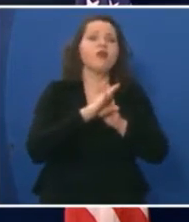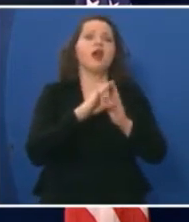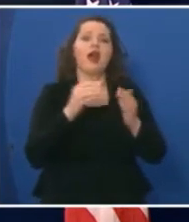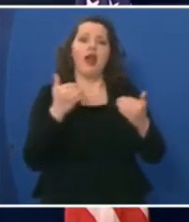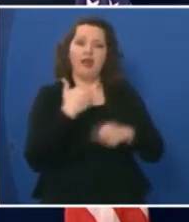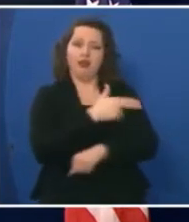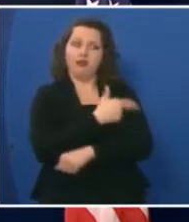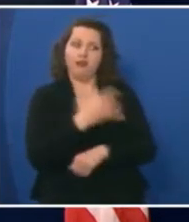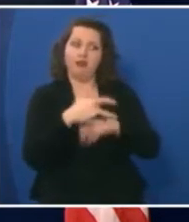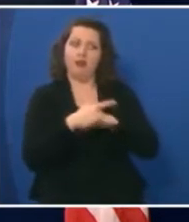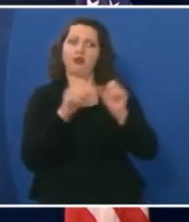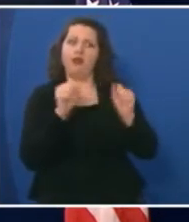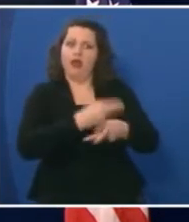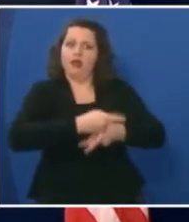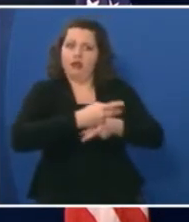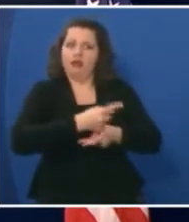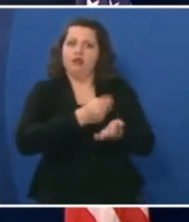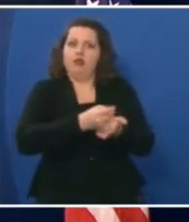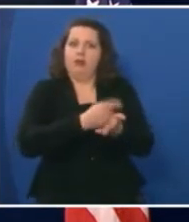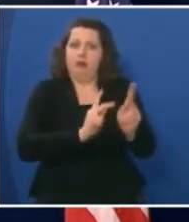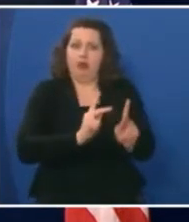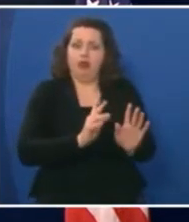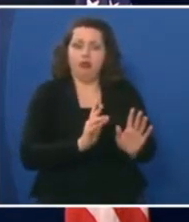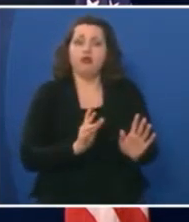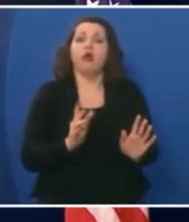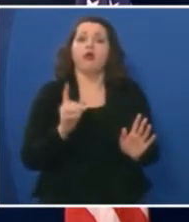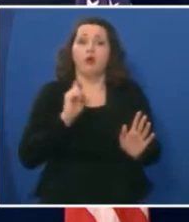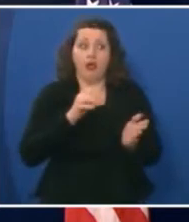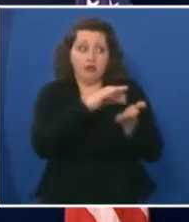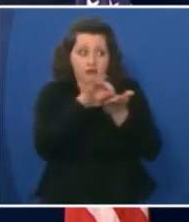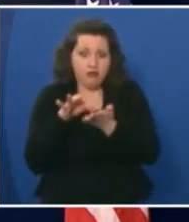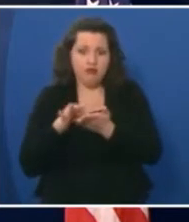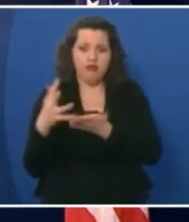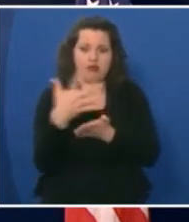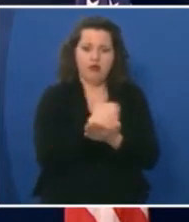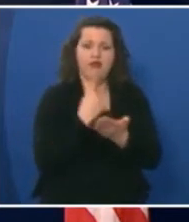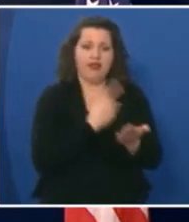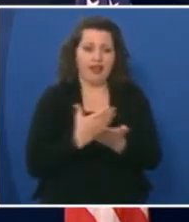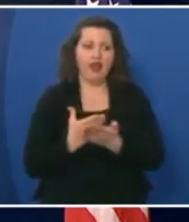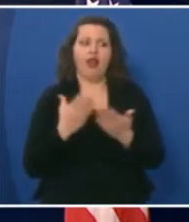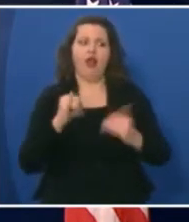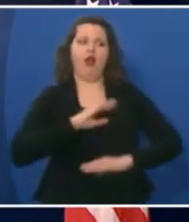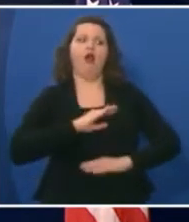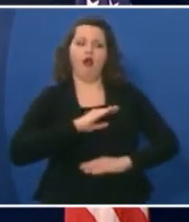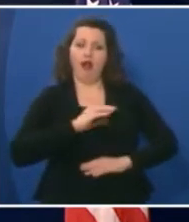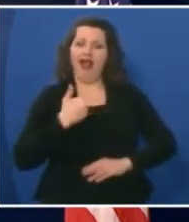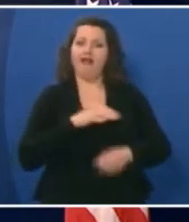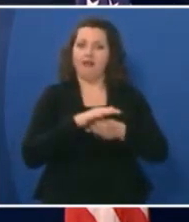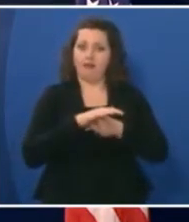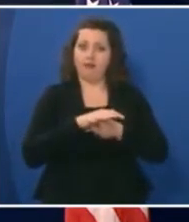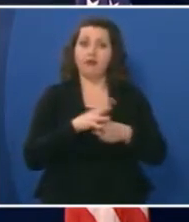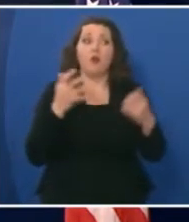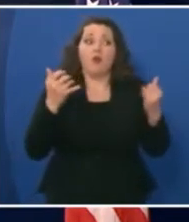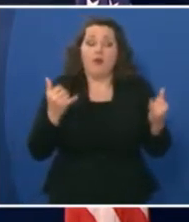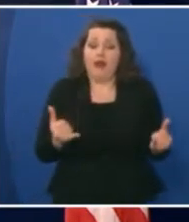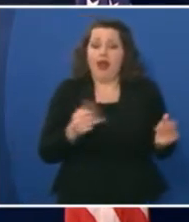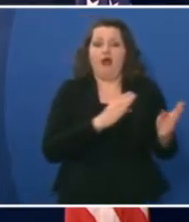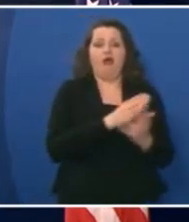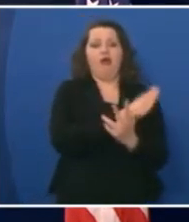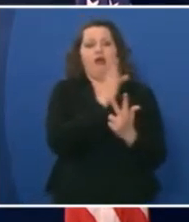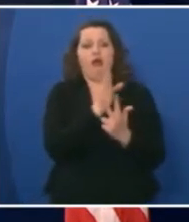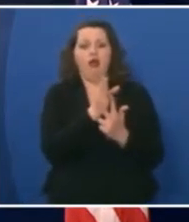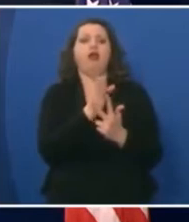to monitor the data and demonstrate that we've met that criteria. So now, as we begin to manage and contain